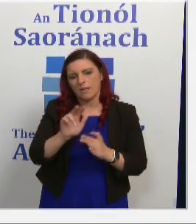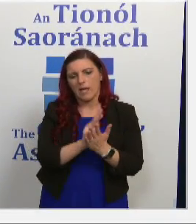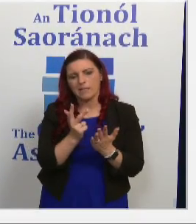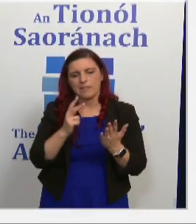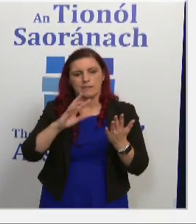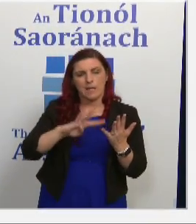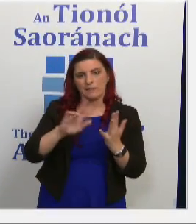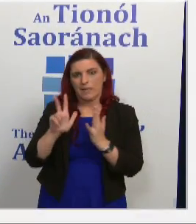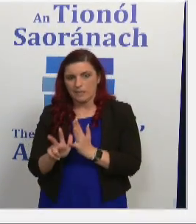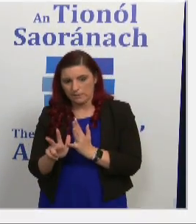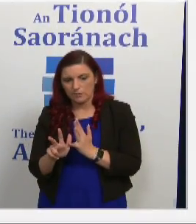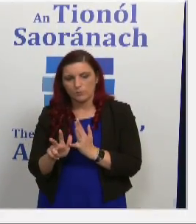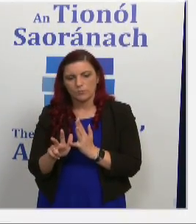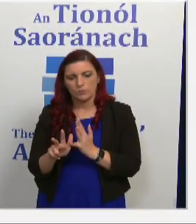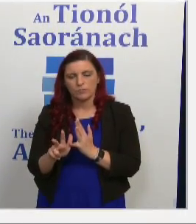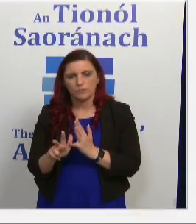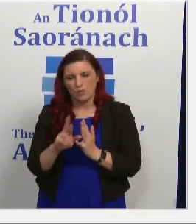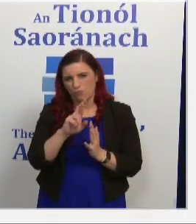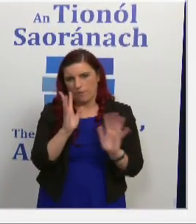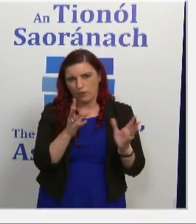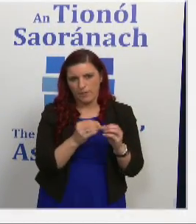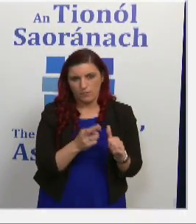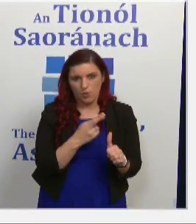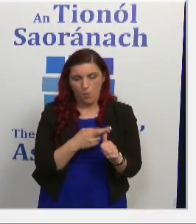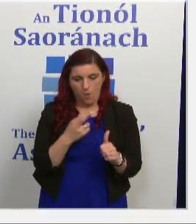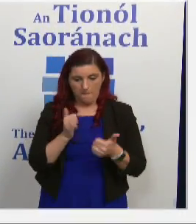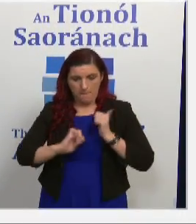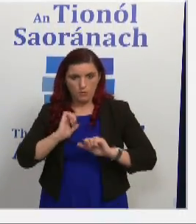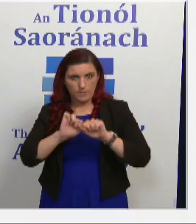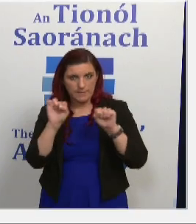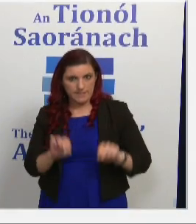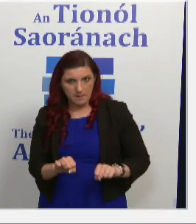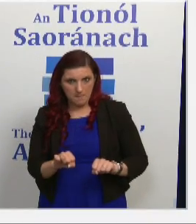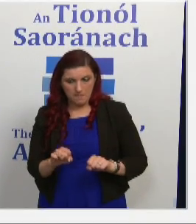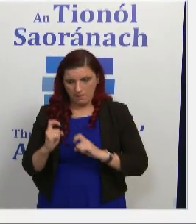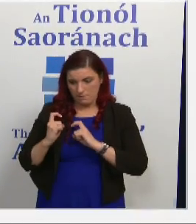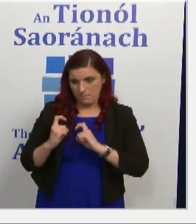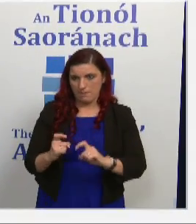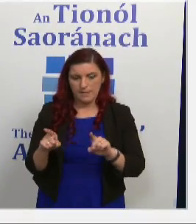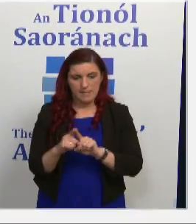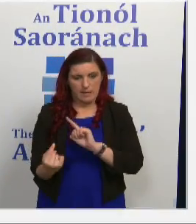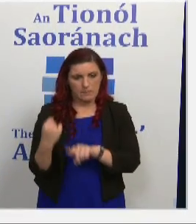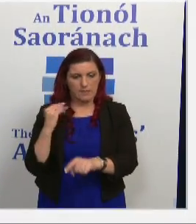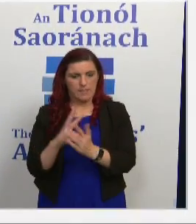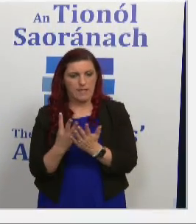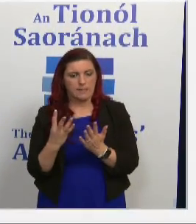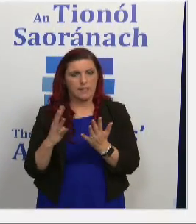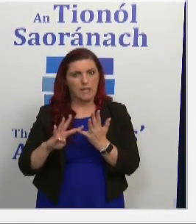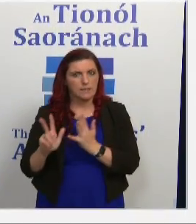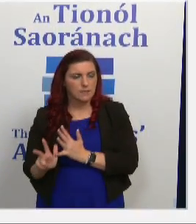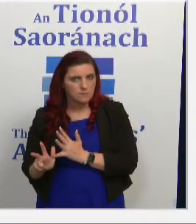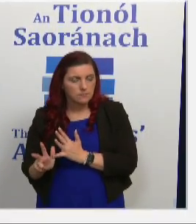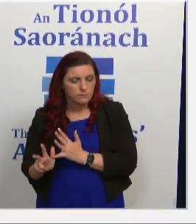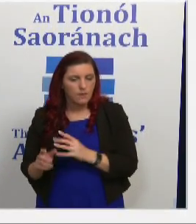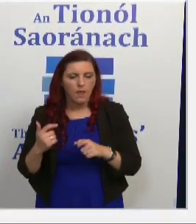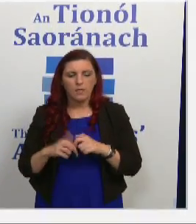1898, and A spoke to that. So that's our modern recognisable system of the city and the county. Very quickly, we